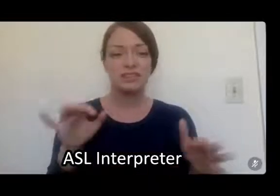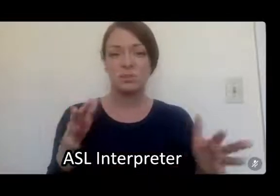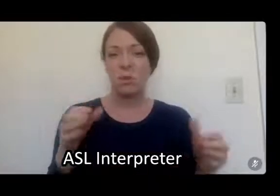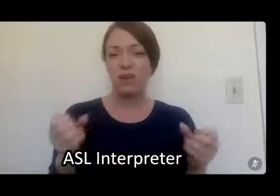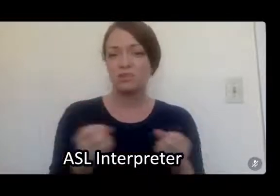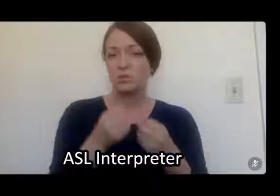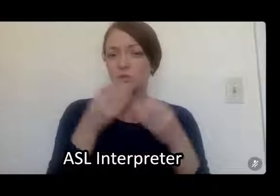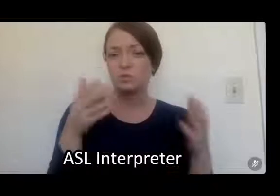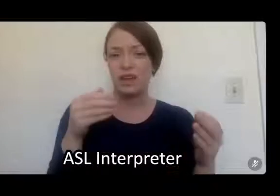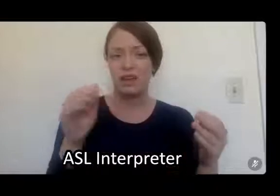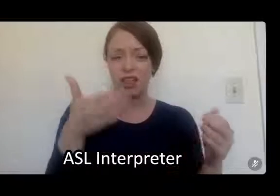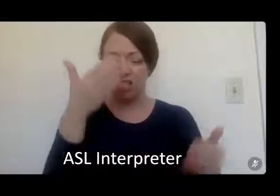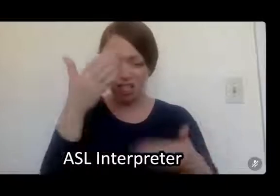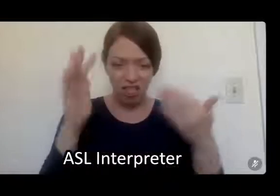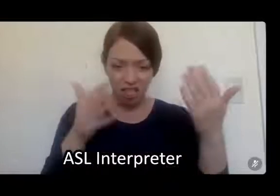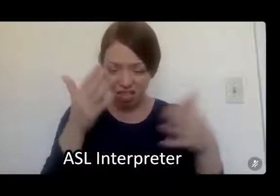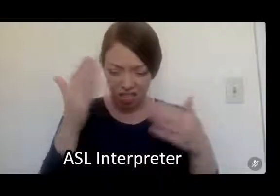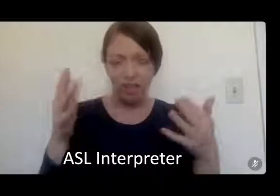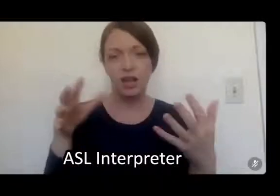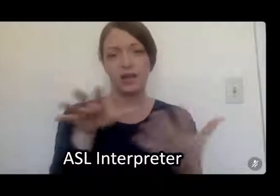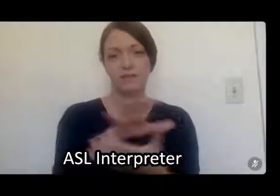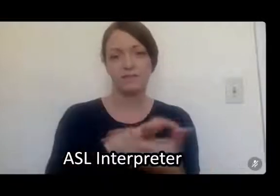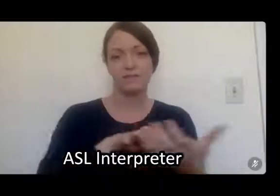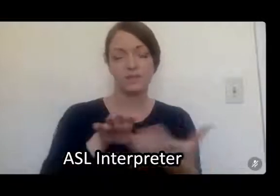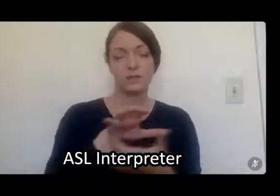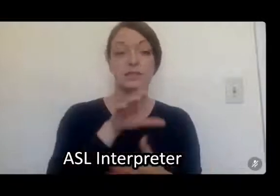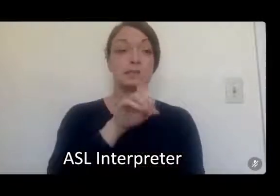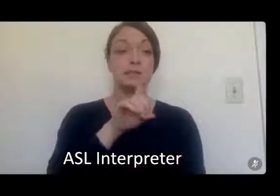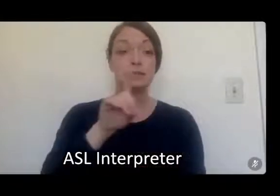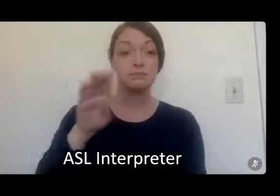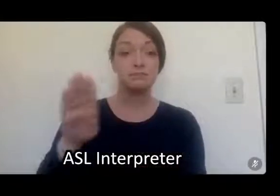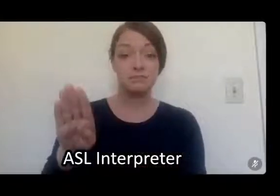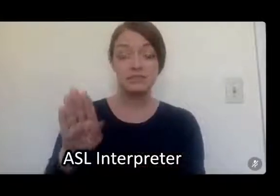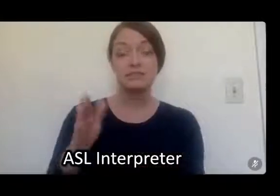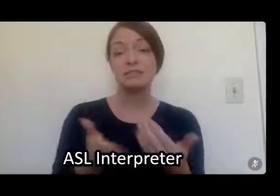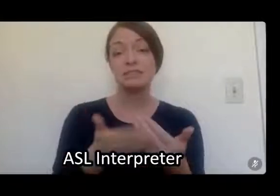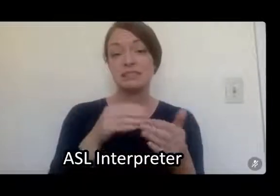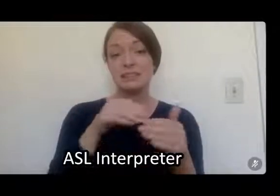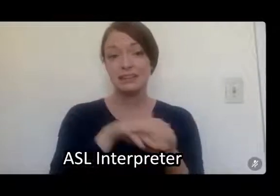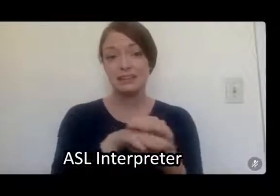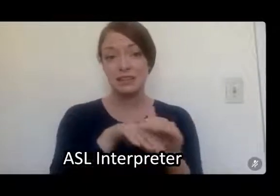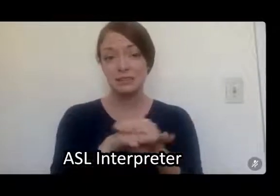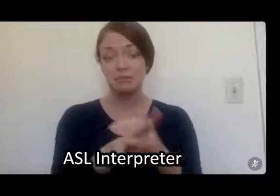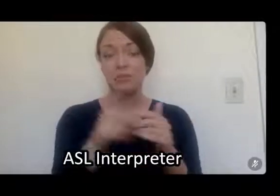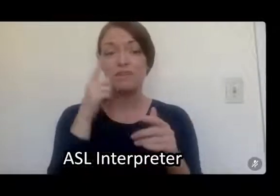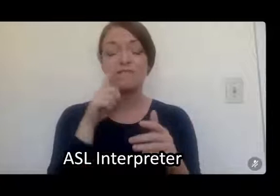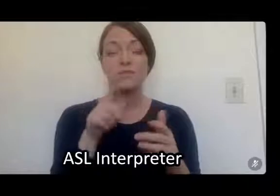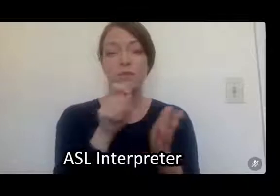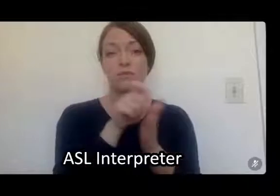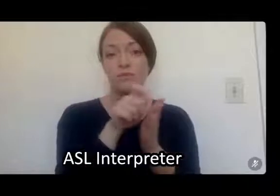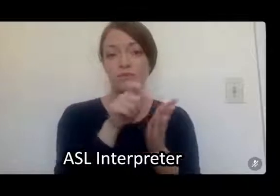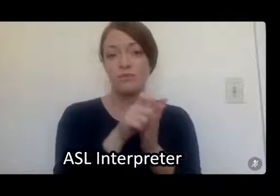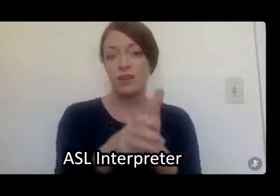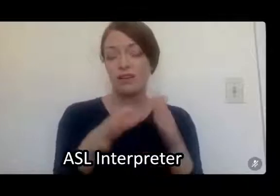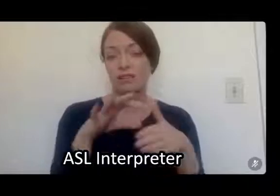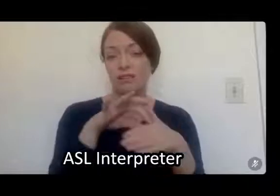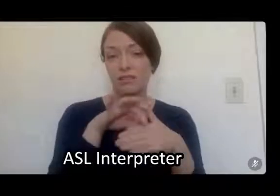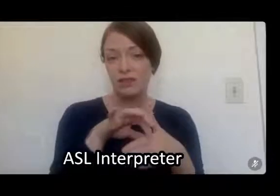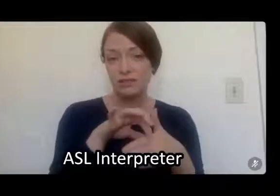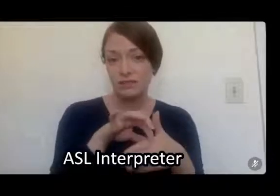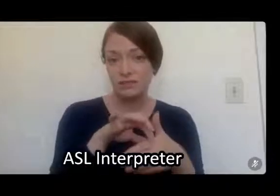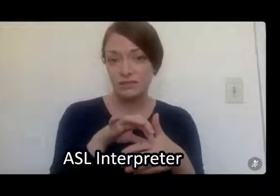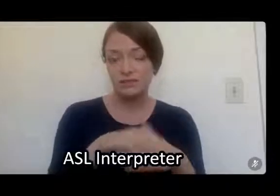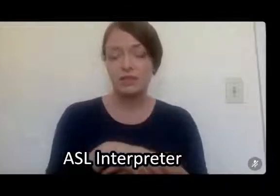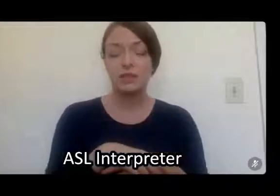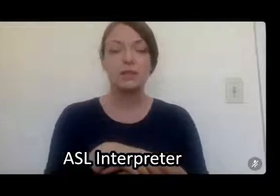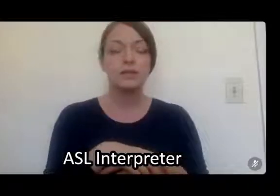D&D Beyond's accessibility is fantastic in terms of the written content, the modules, the books, everything else. The only